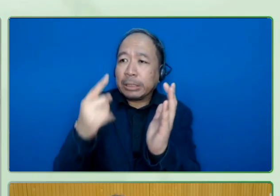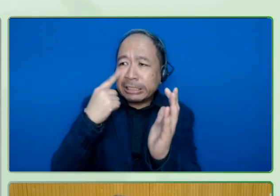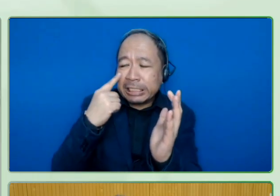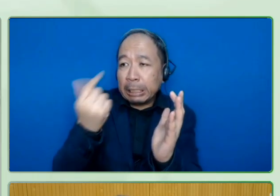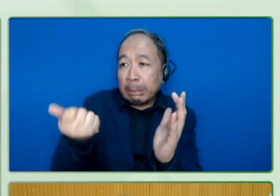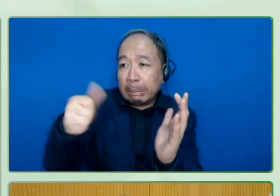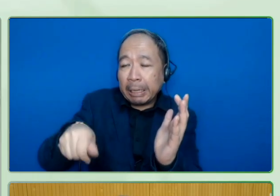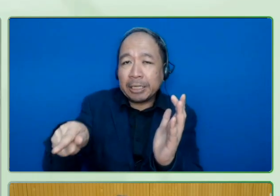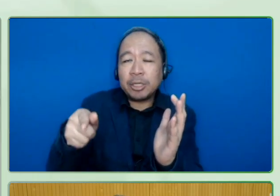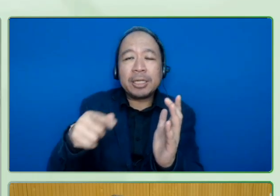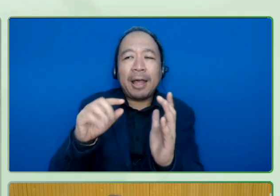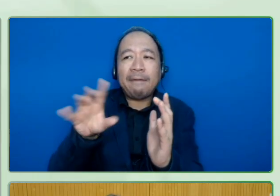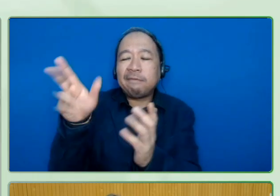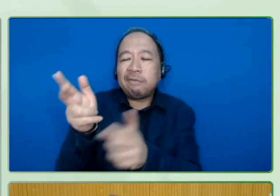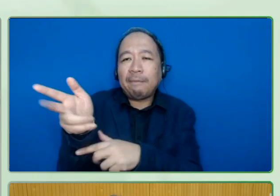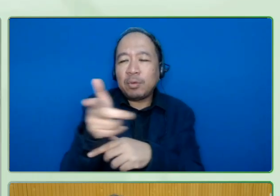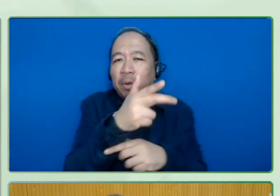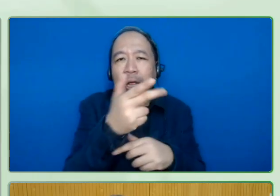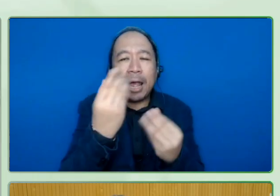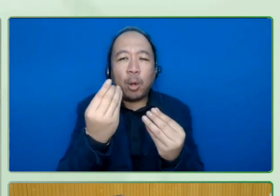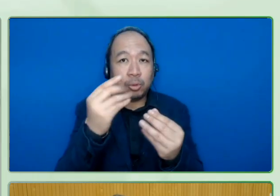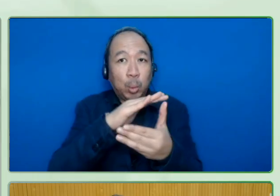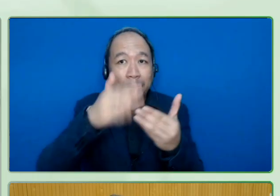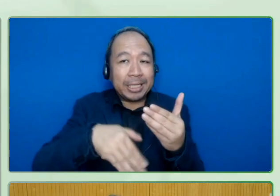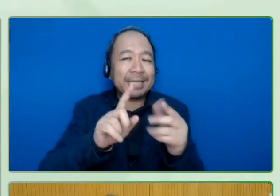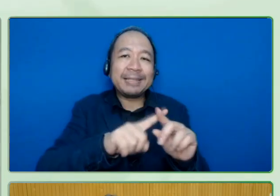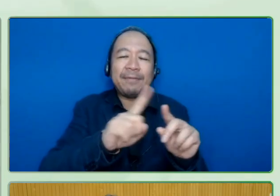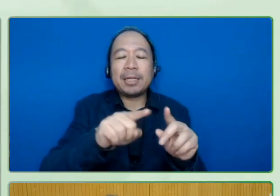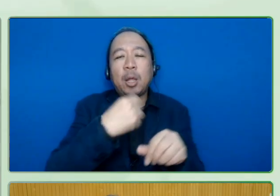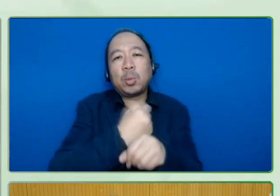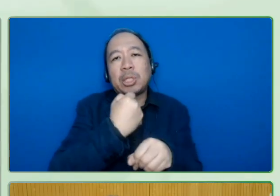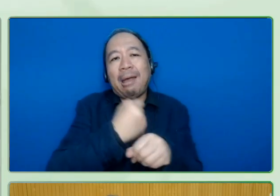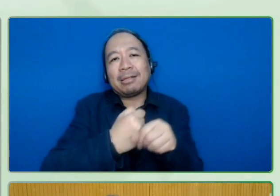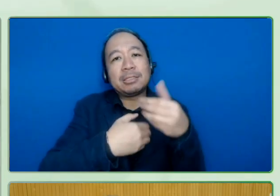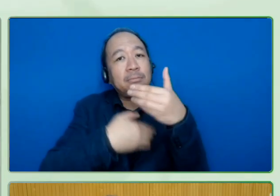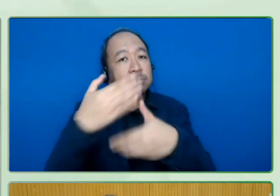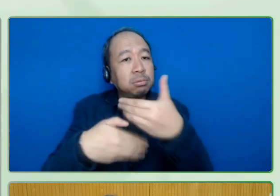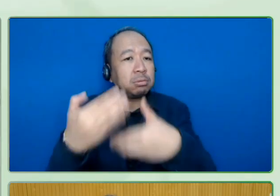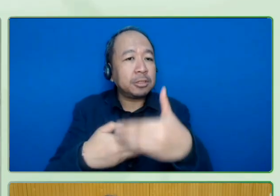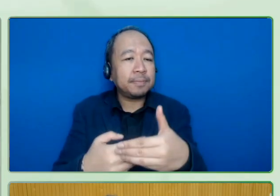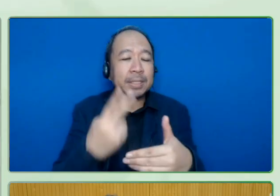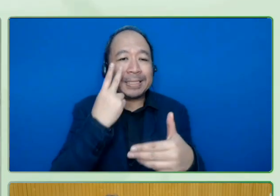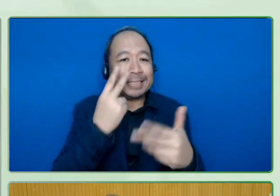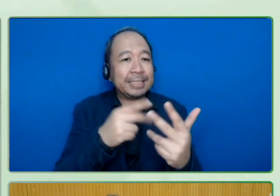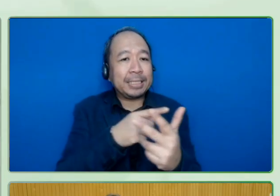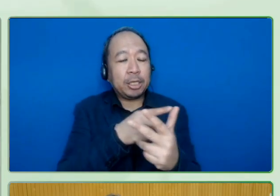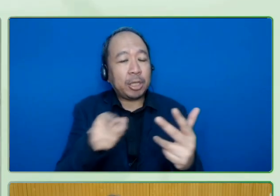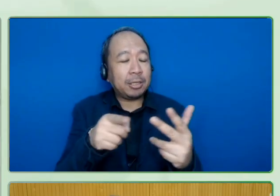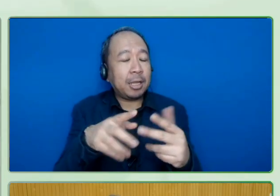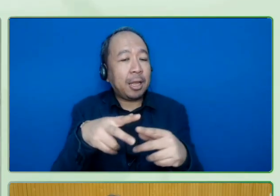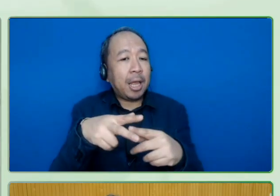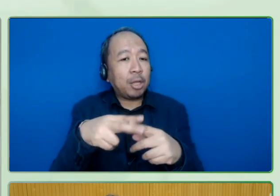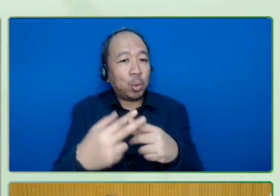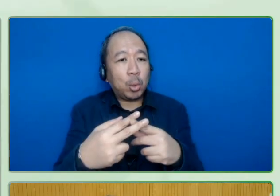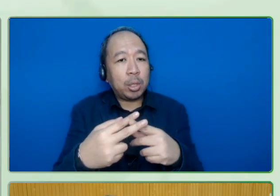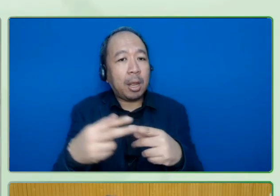was to complete the different tasks. Overall, as you can see from the graph, the tool was rated pretty high in